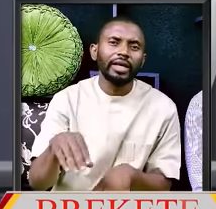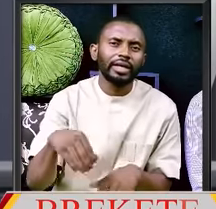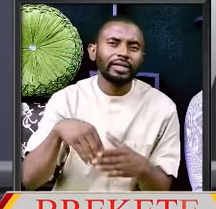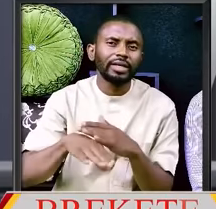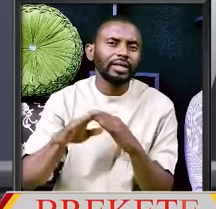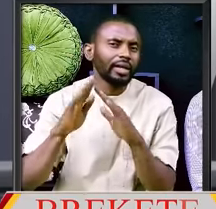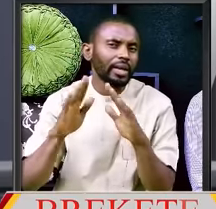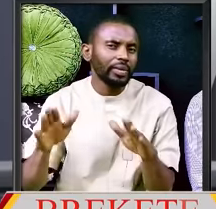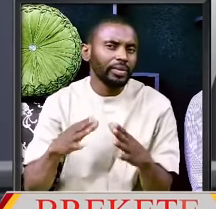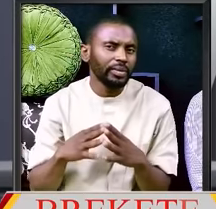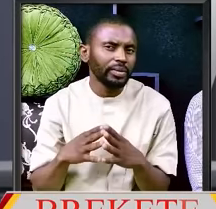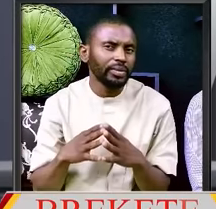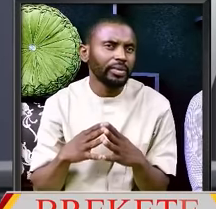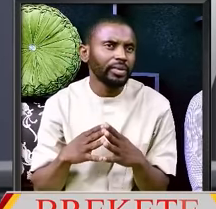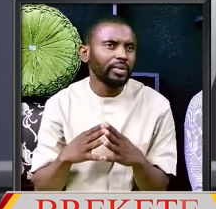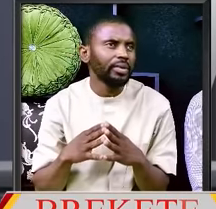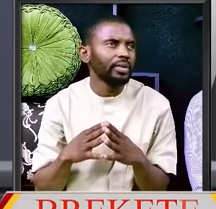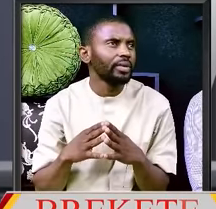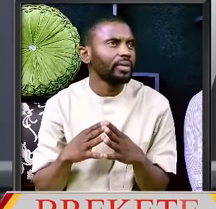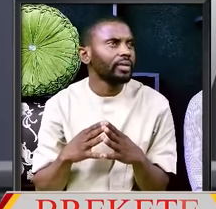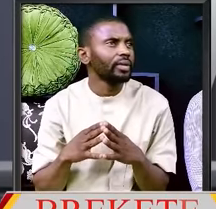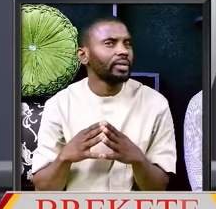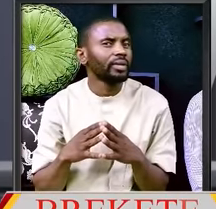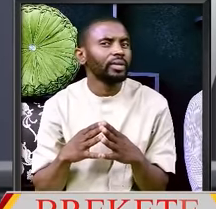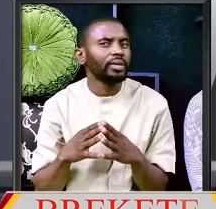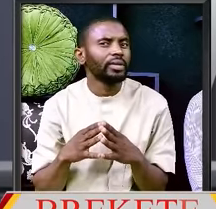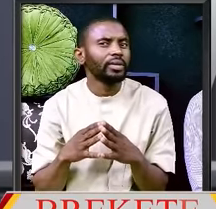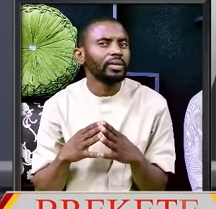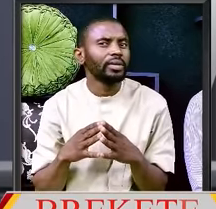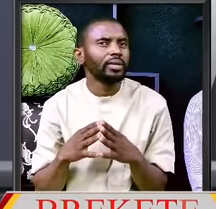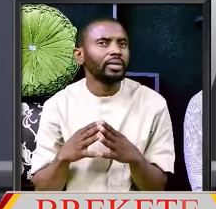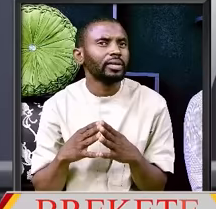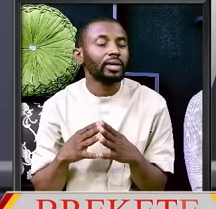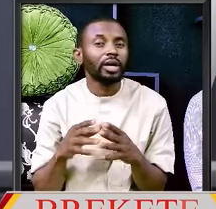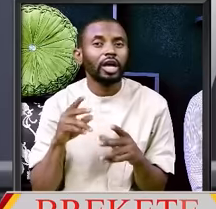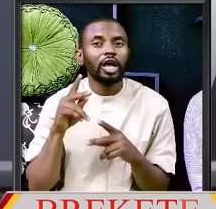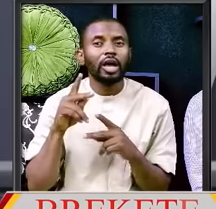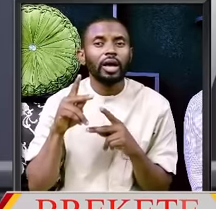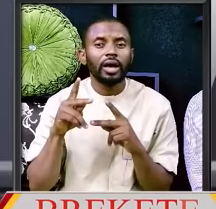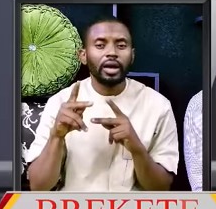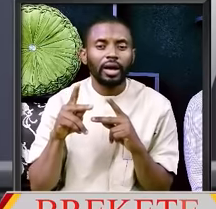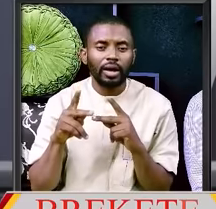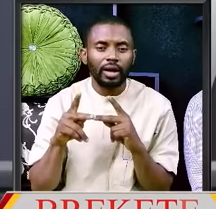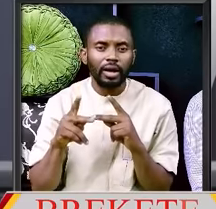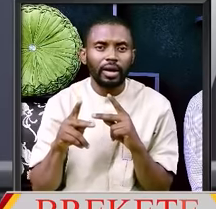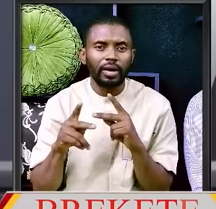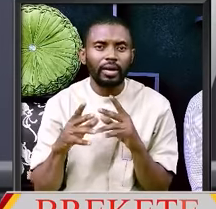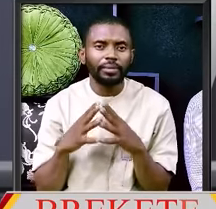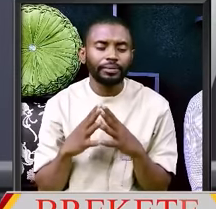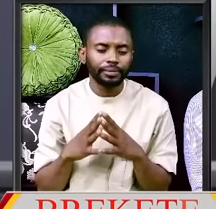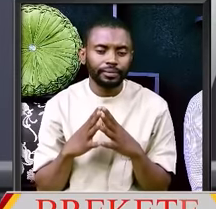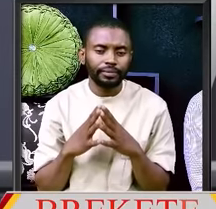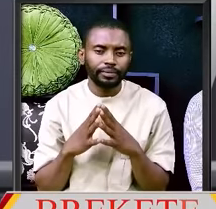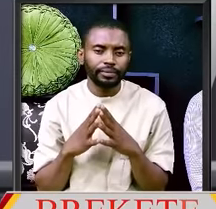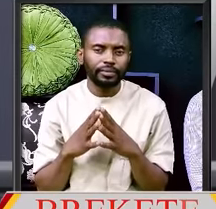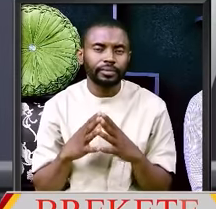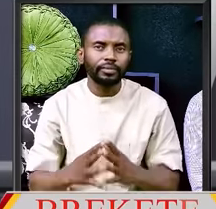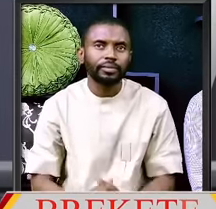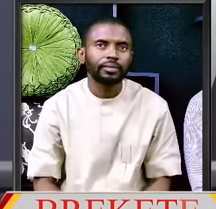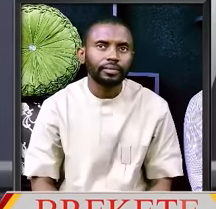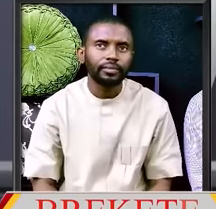he died. Mm. Now, inside his house, Oga, me. And the people that were there 48 hours to his death,